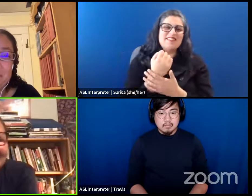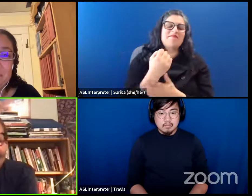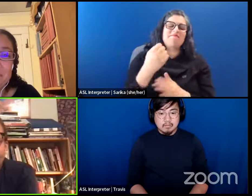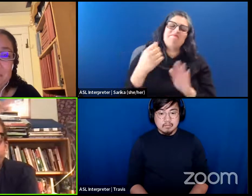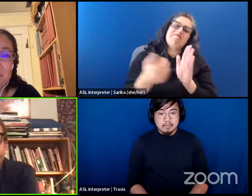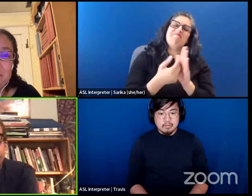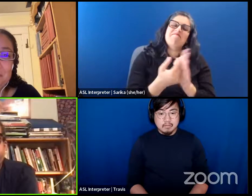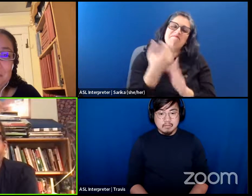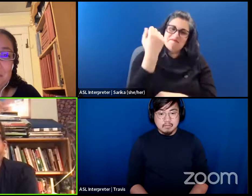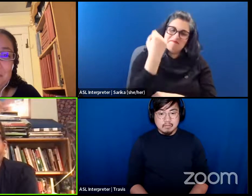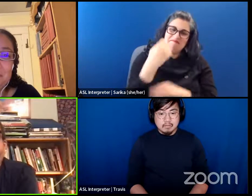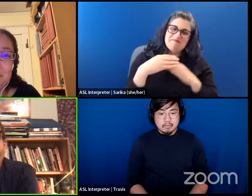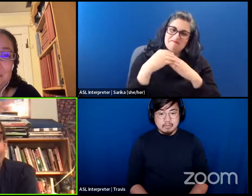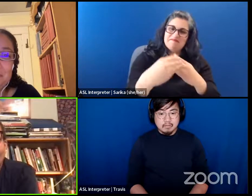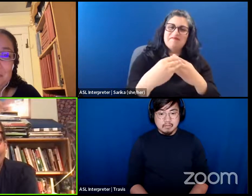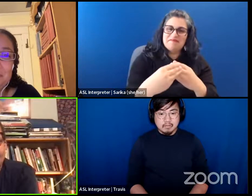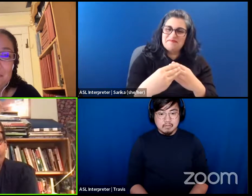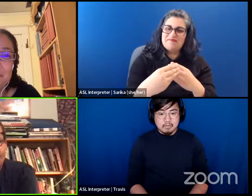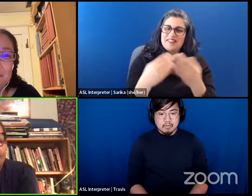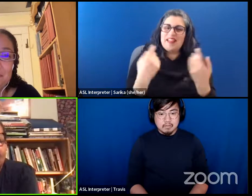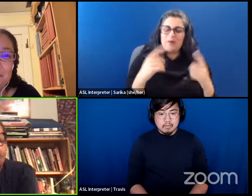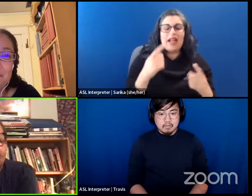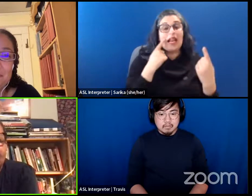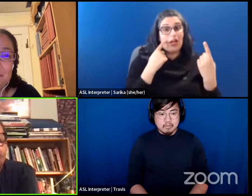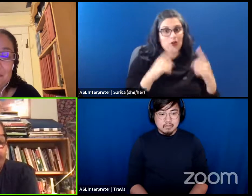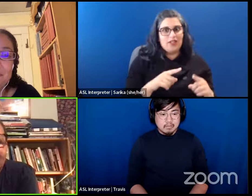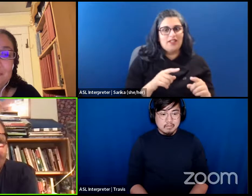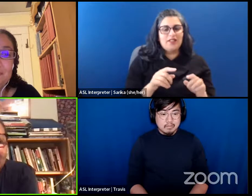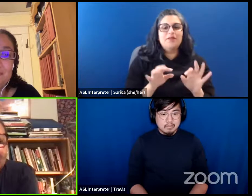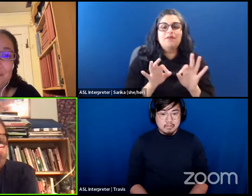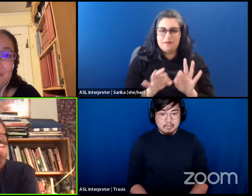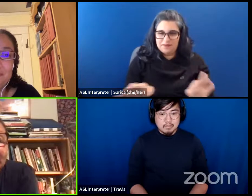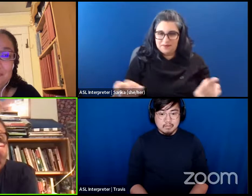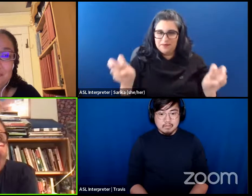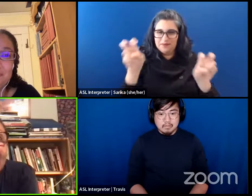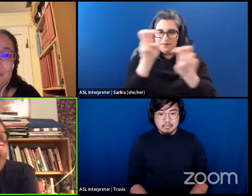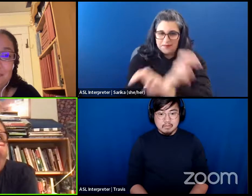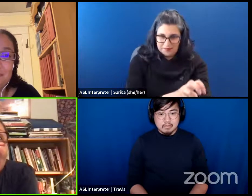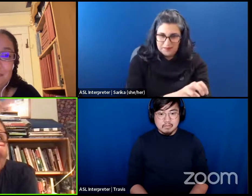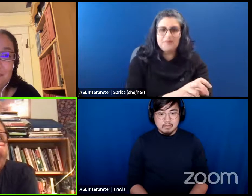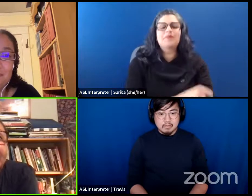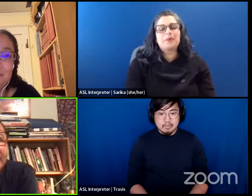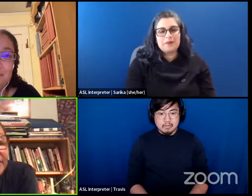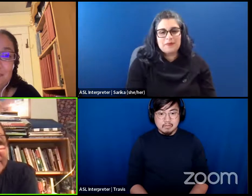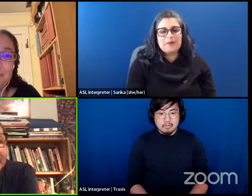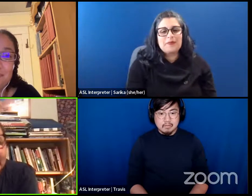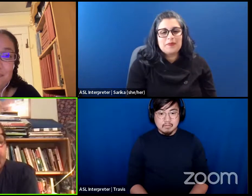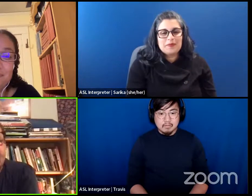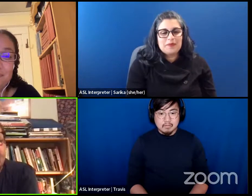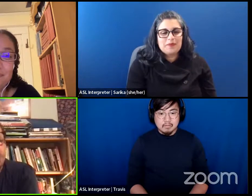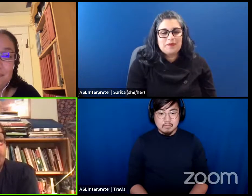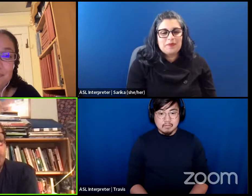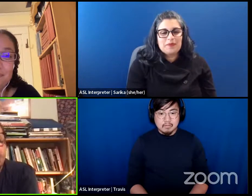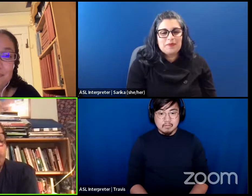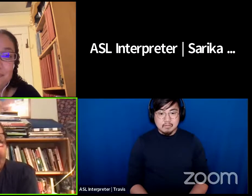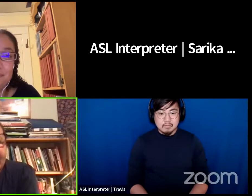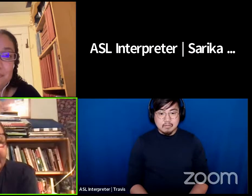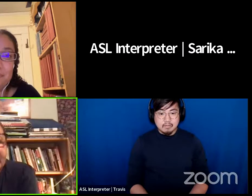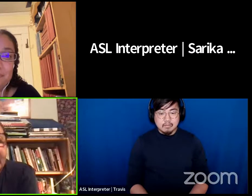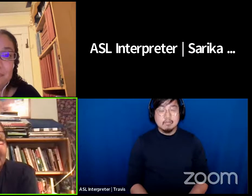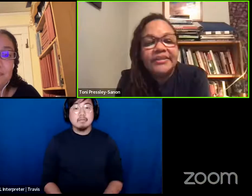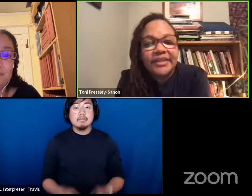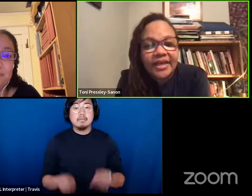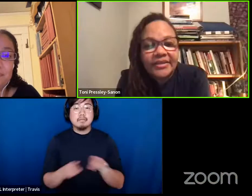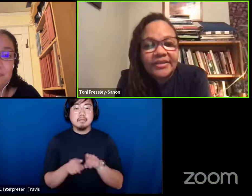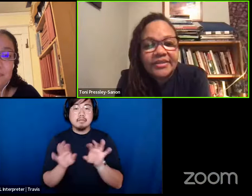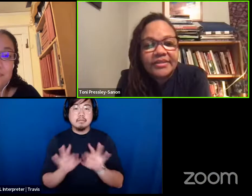on. And yes, I agree. Be out there in the streets, but also take time to